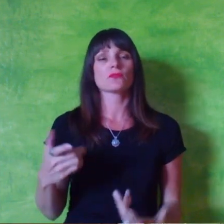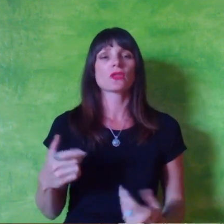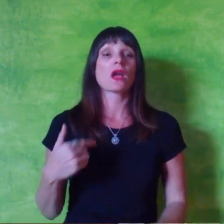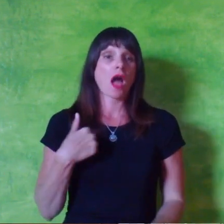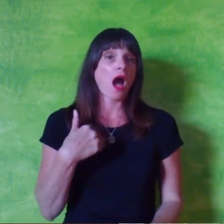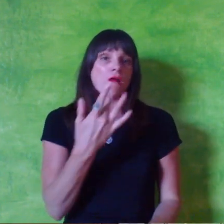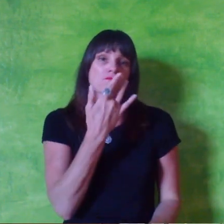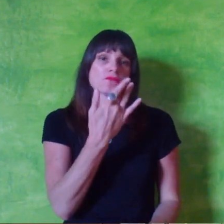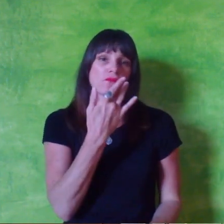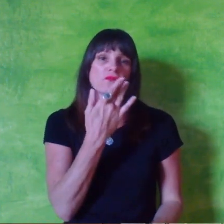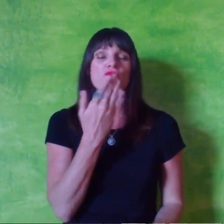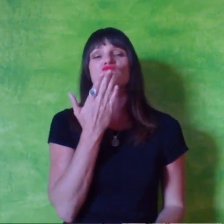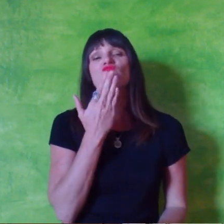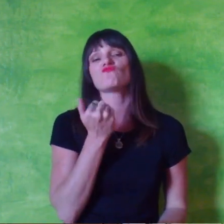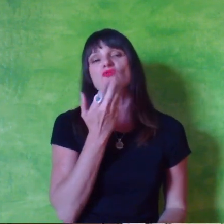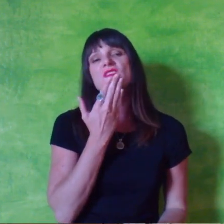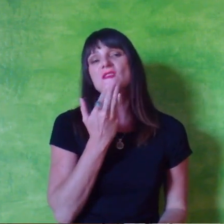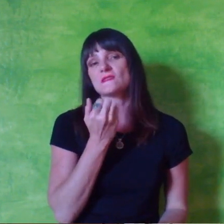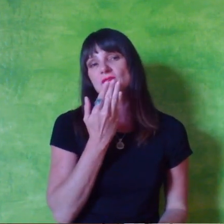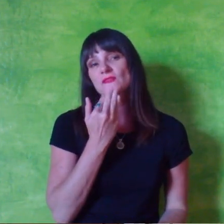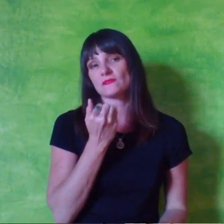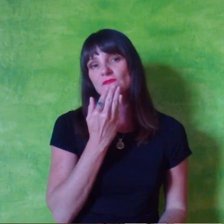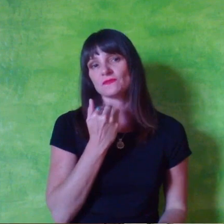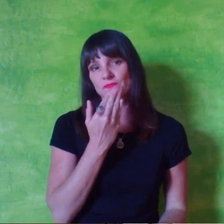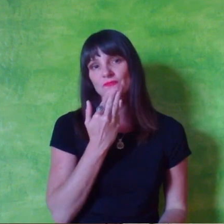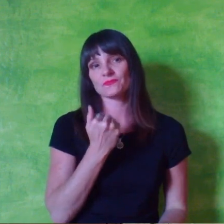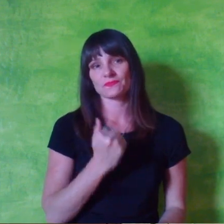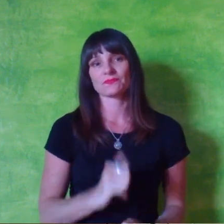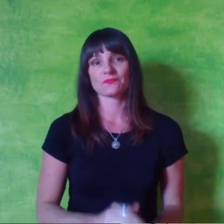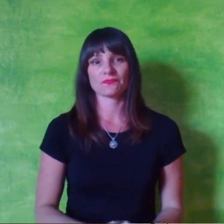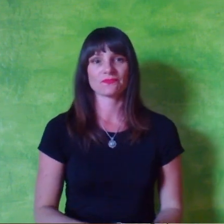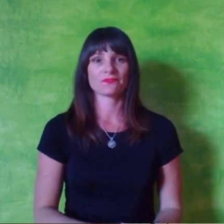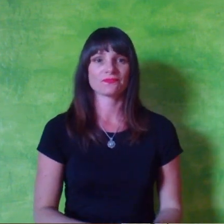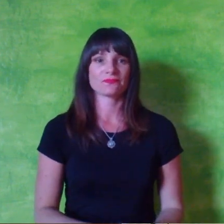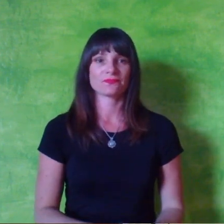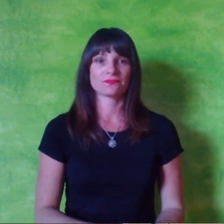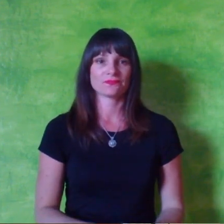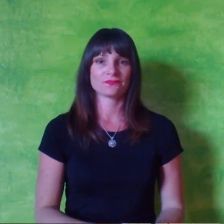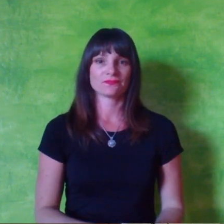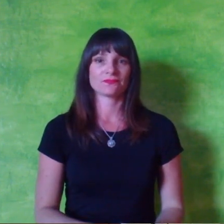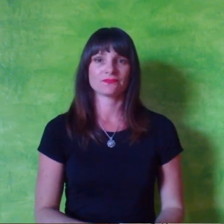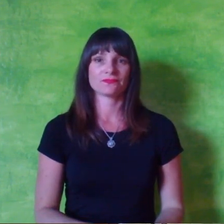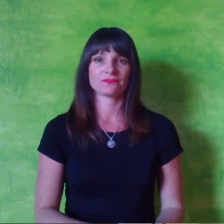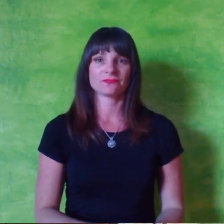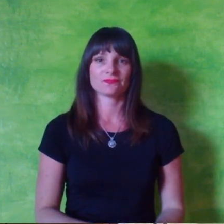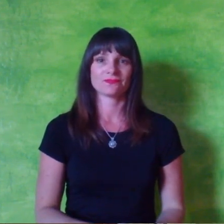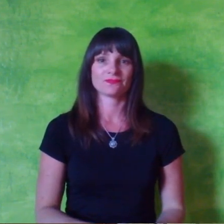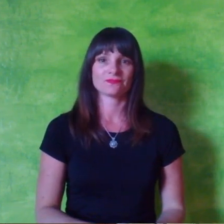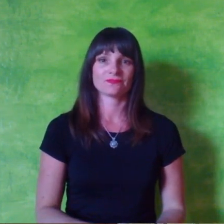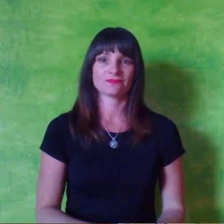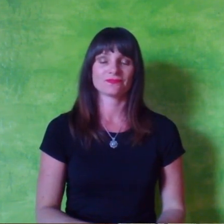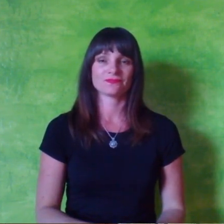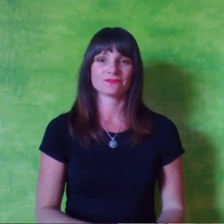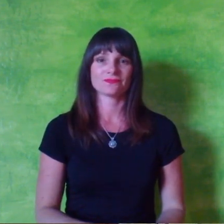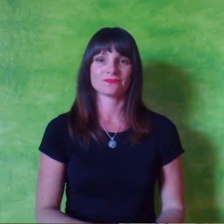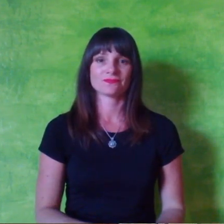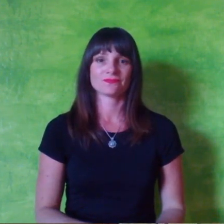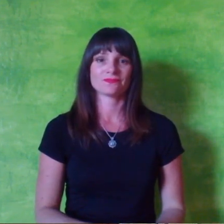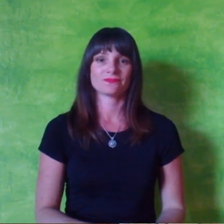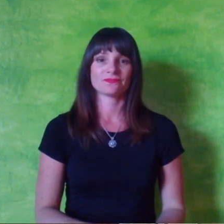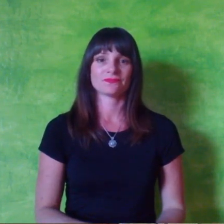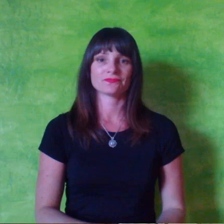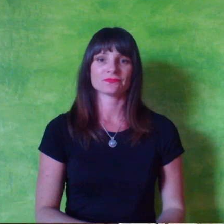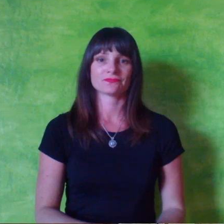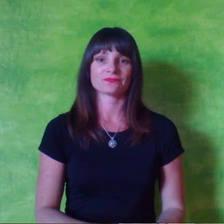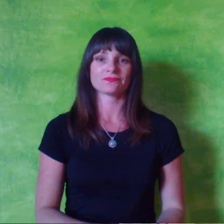barbecue. And you'll see it turns into a real nice glaze. Okay, so now I got my meat here, and it's a little